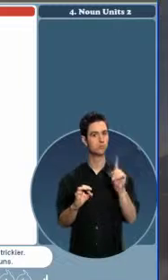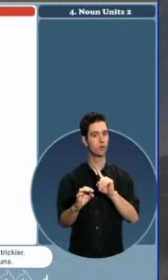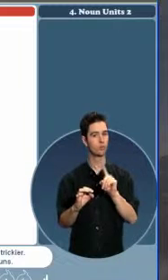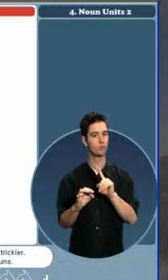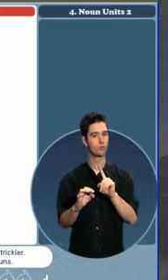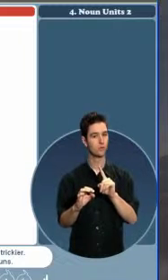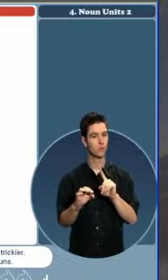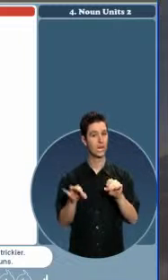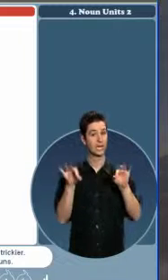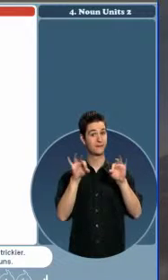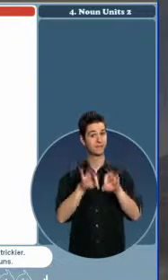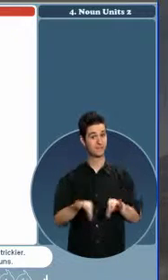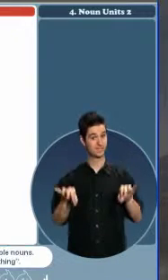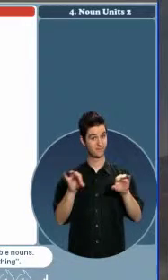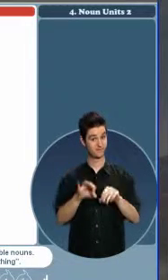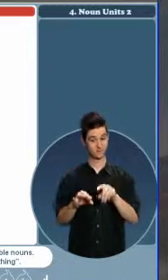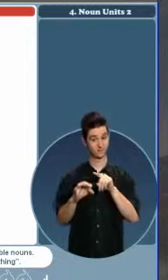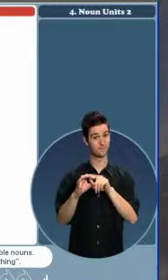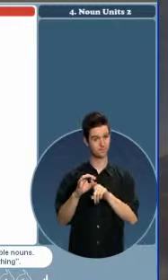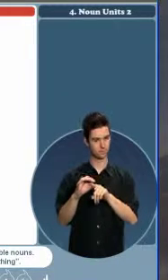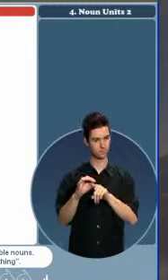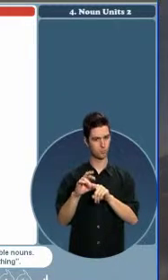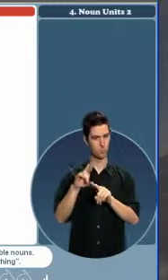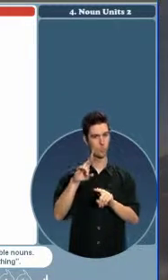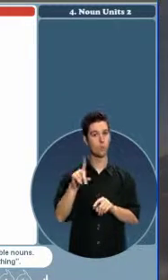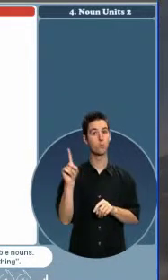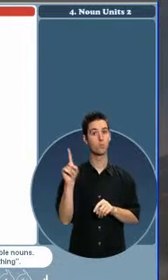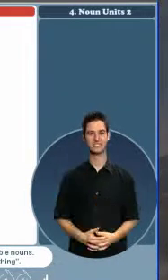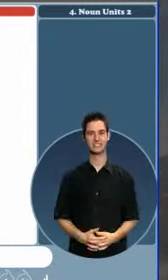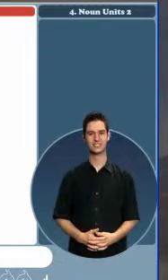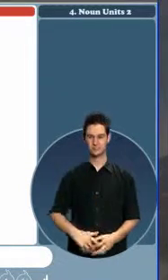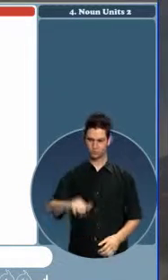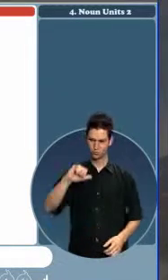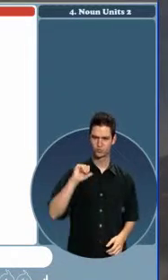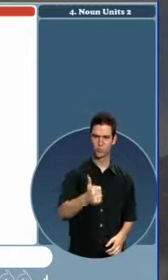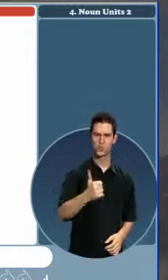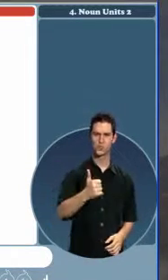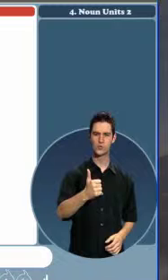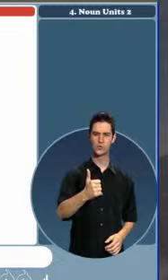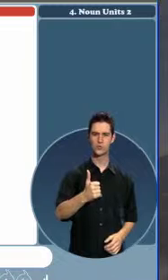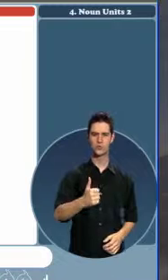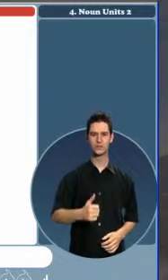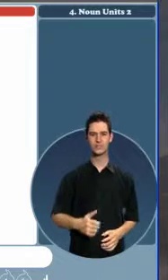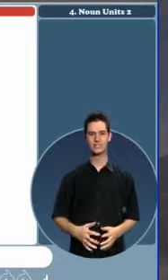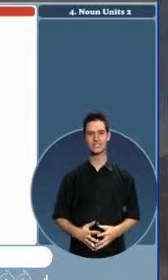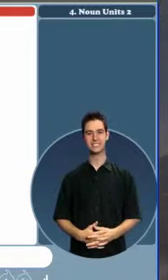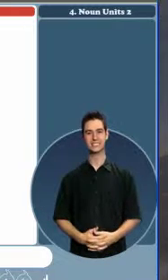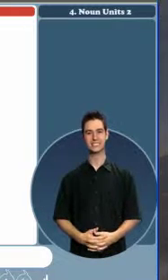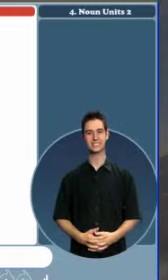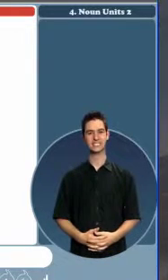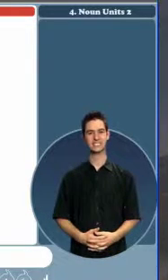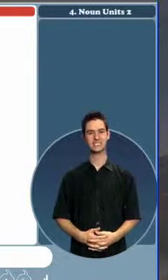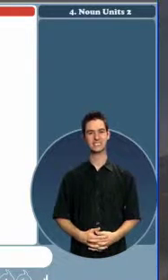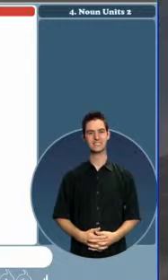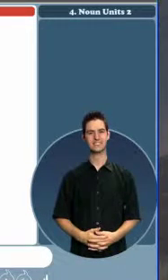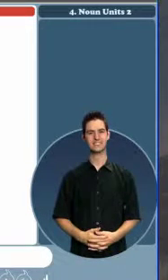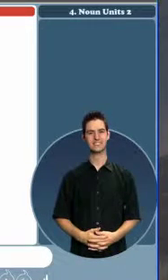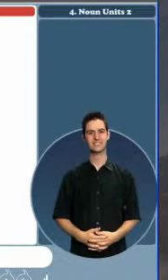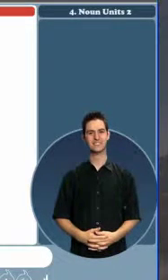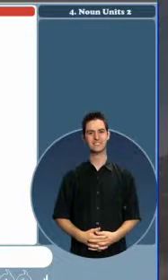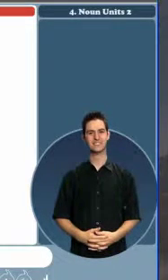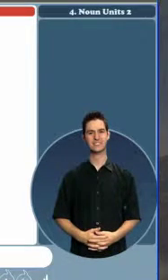uncountable nouns. As before, click either a Good.